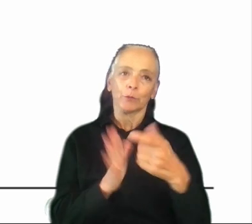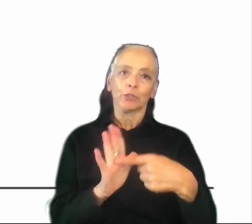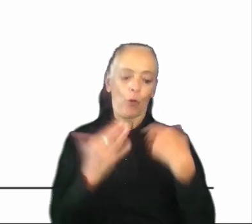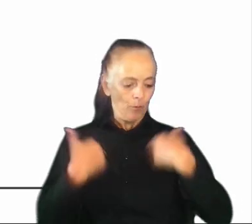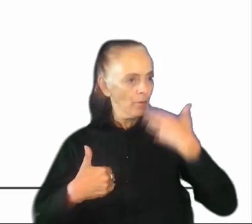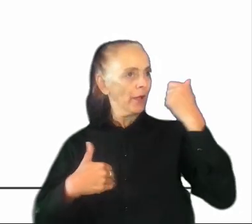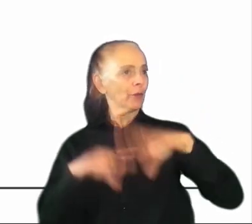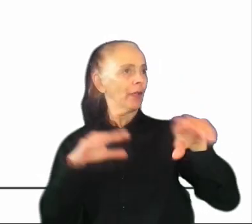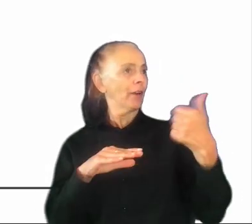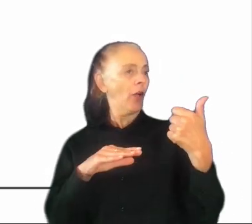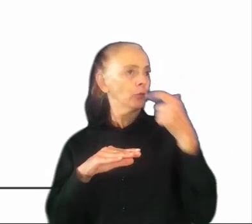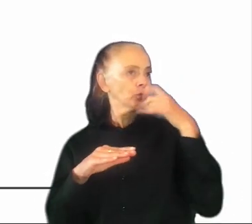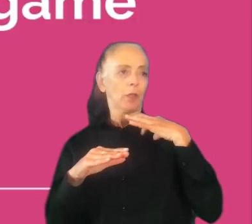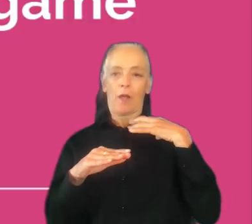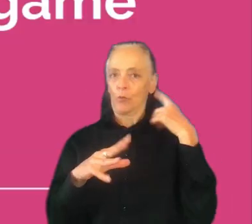jobs